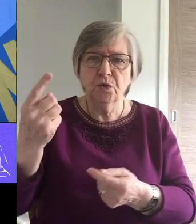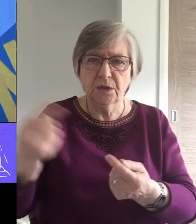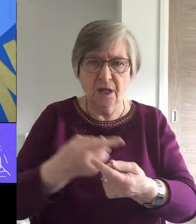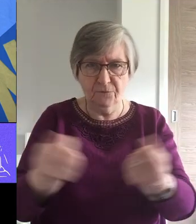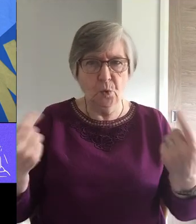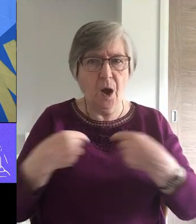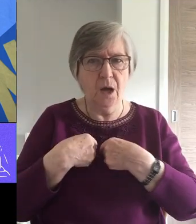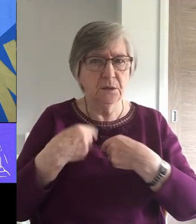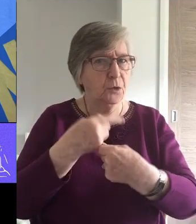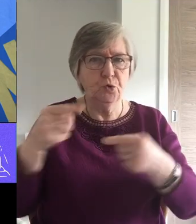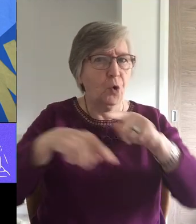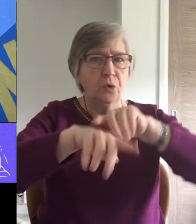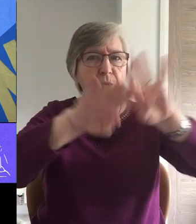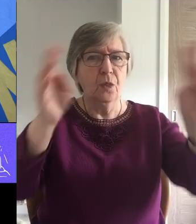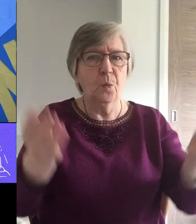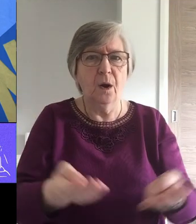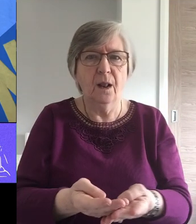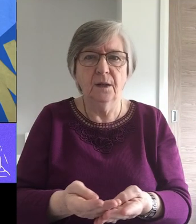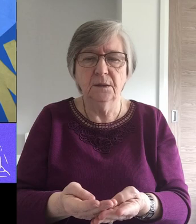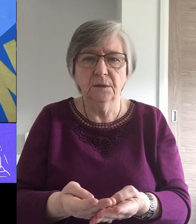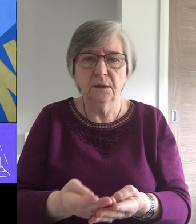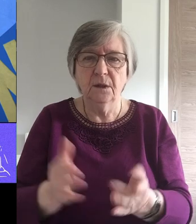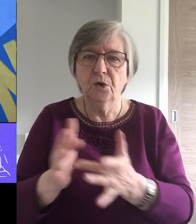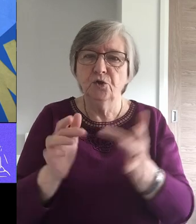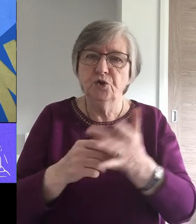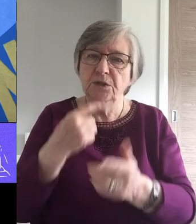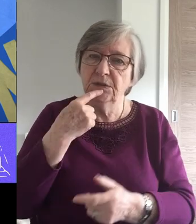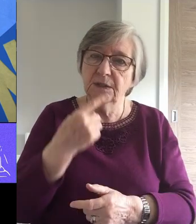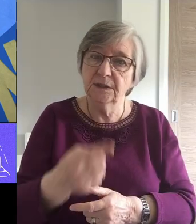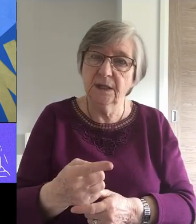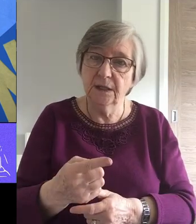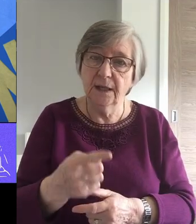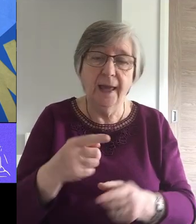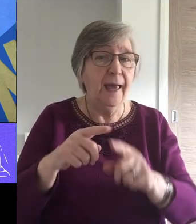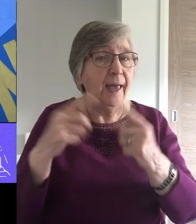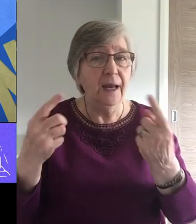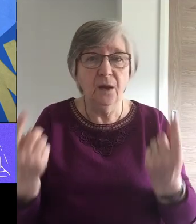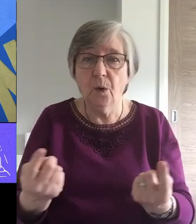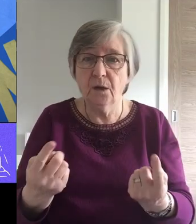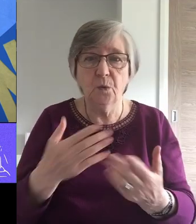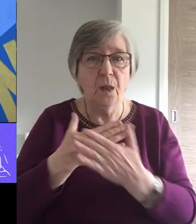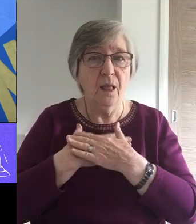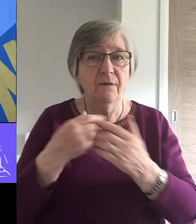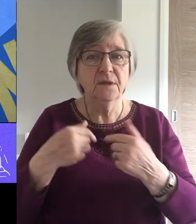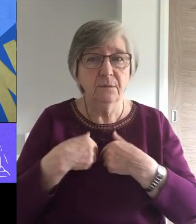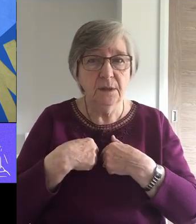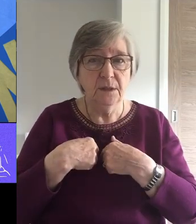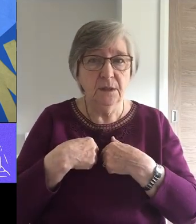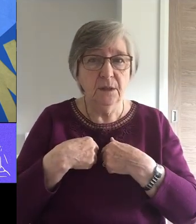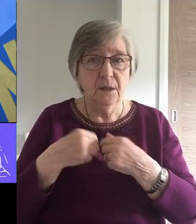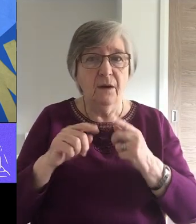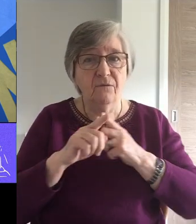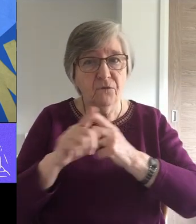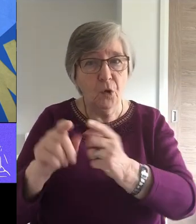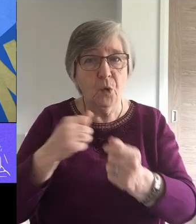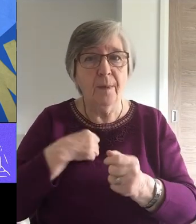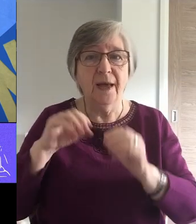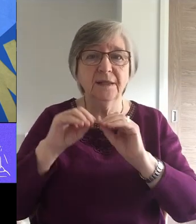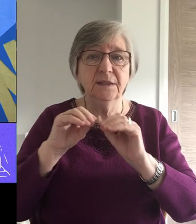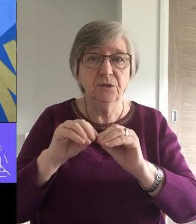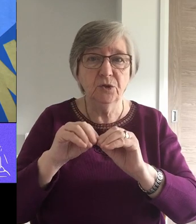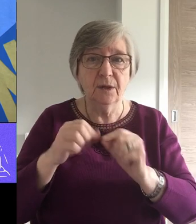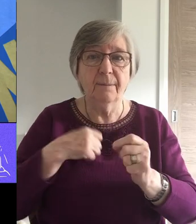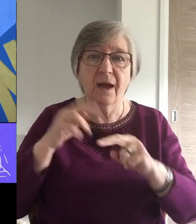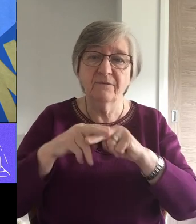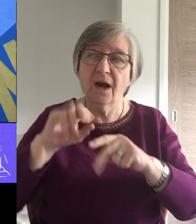us and not to the world?" Jesus replied, "Anyone who loves me will obey my teaching.